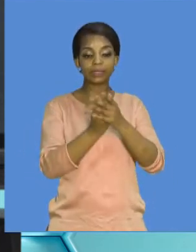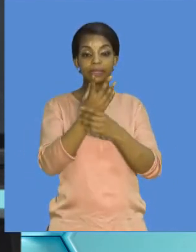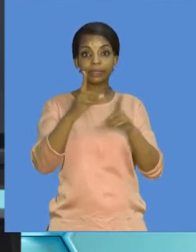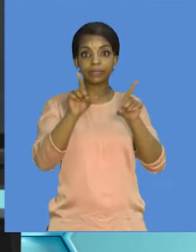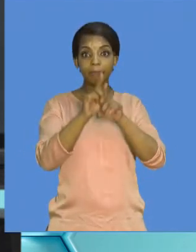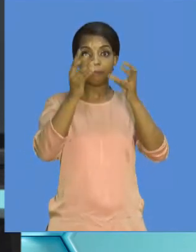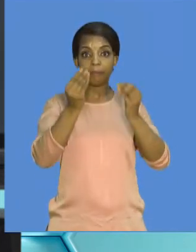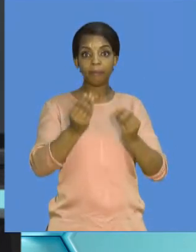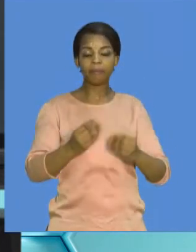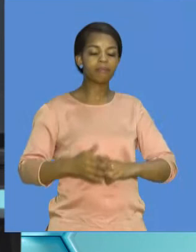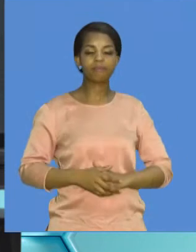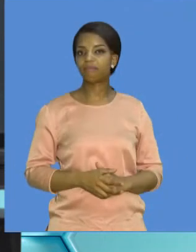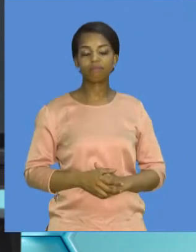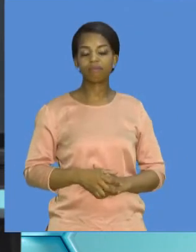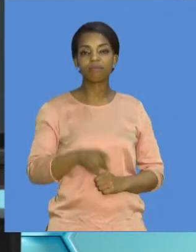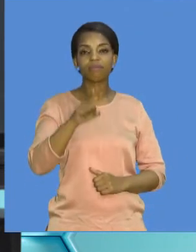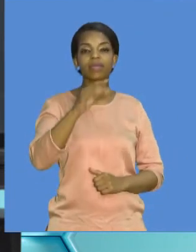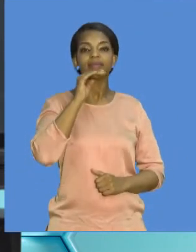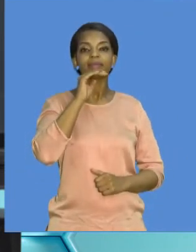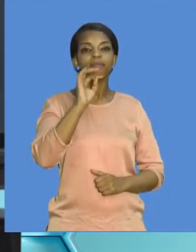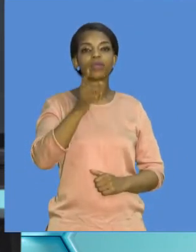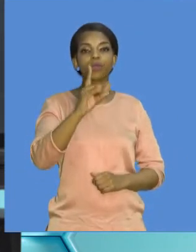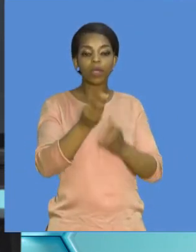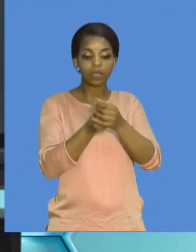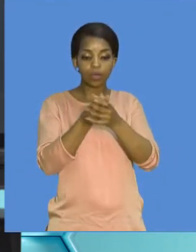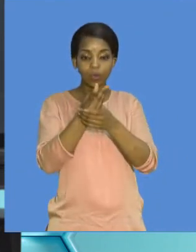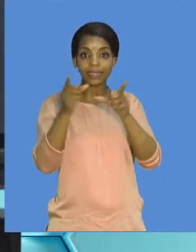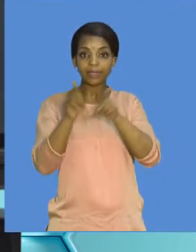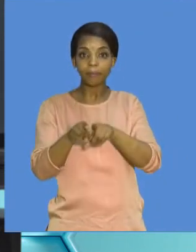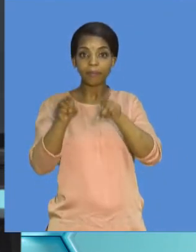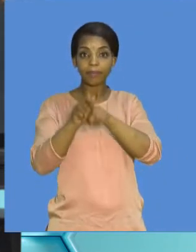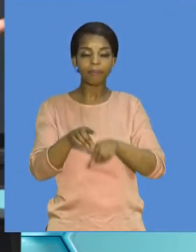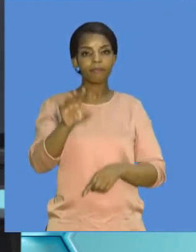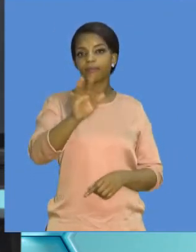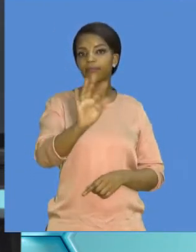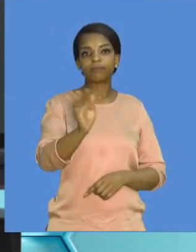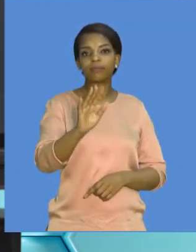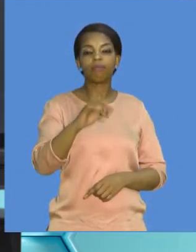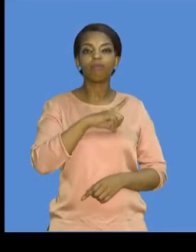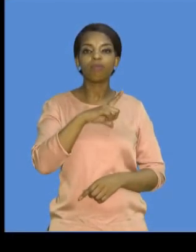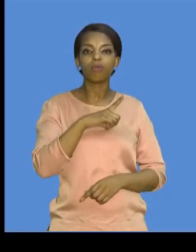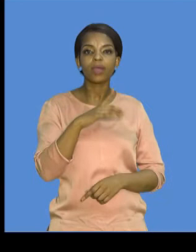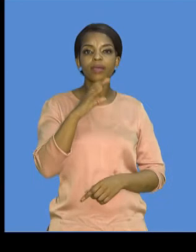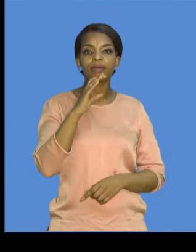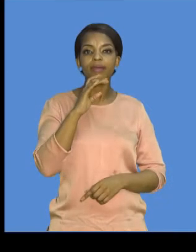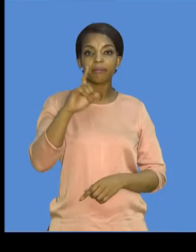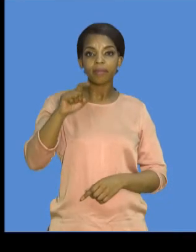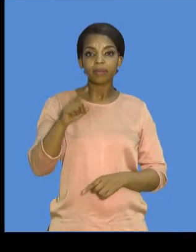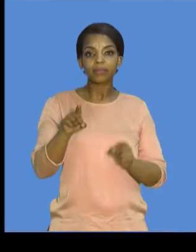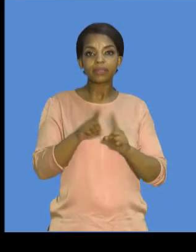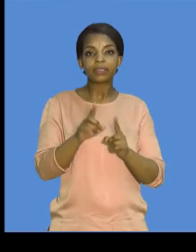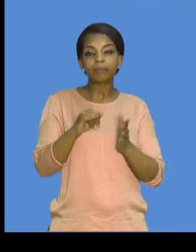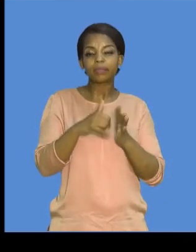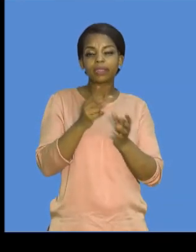a gradient that will be the same throughout, because gradient needs to be the same. I mean, also, if we quickly just go back